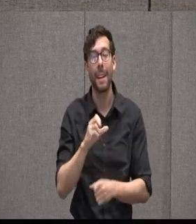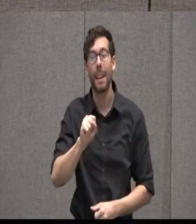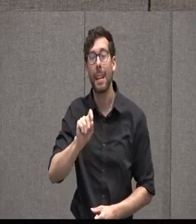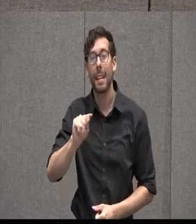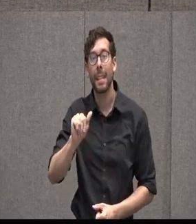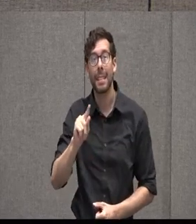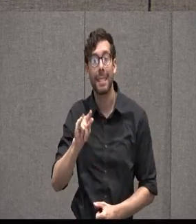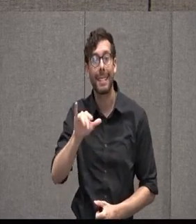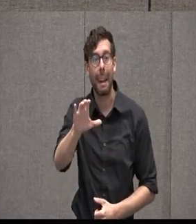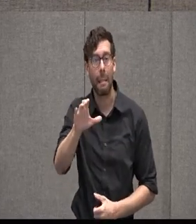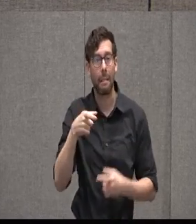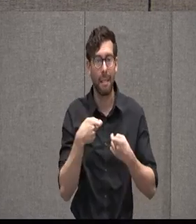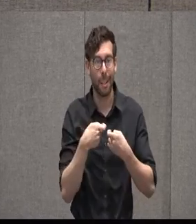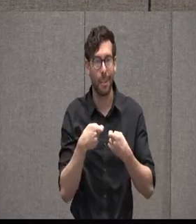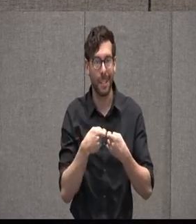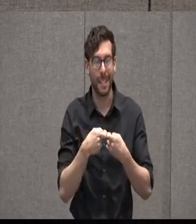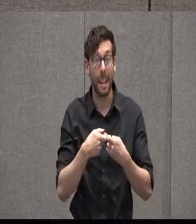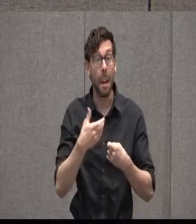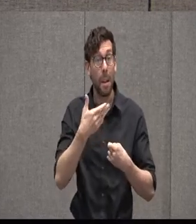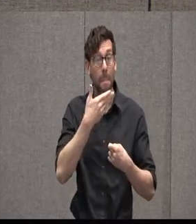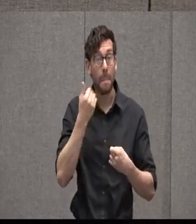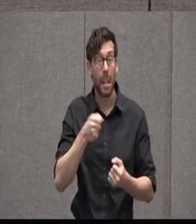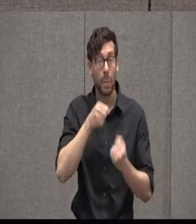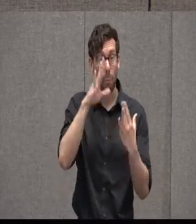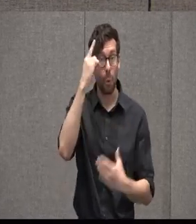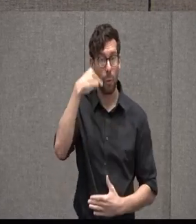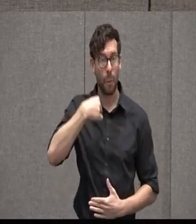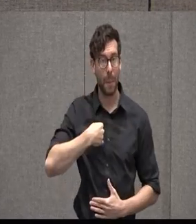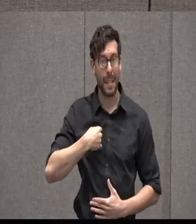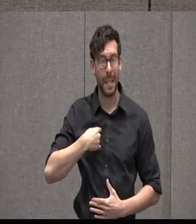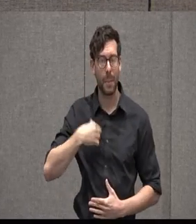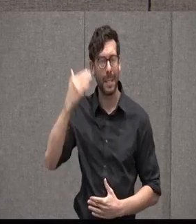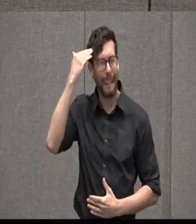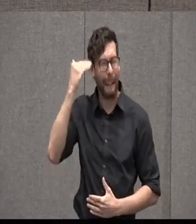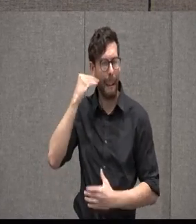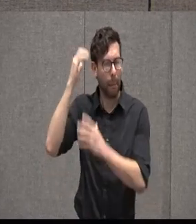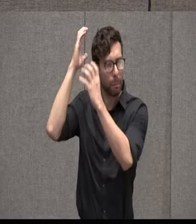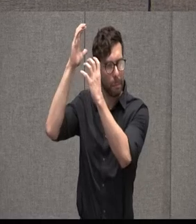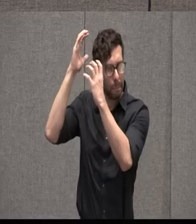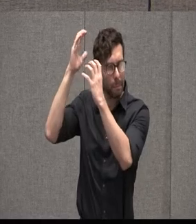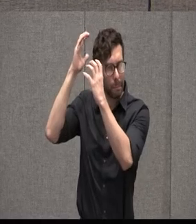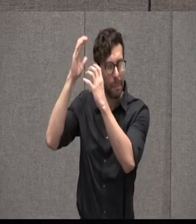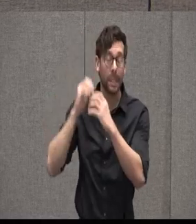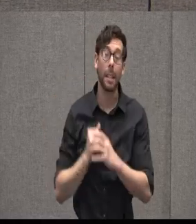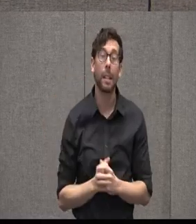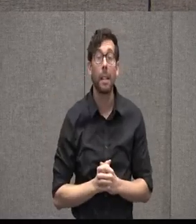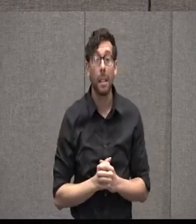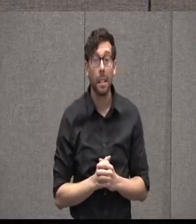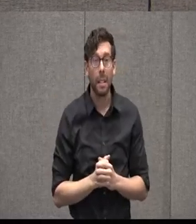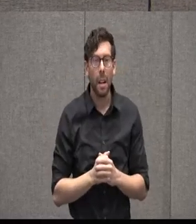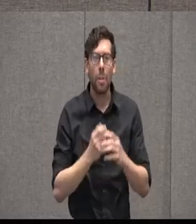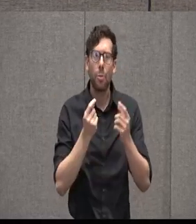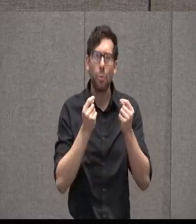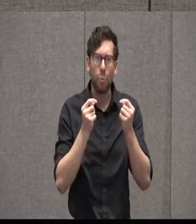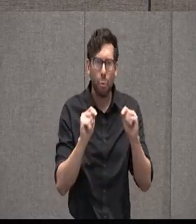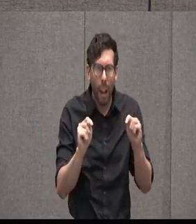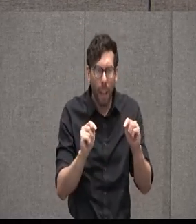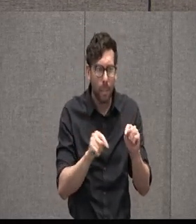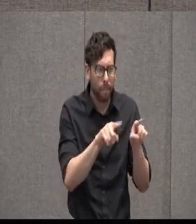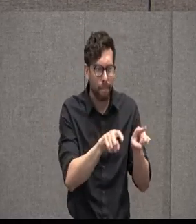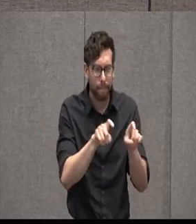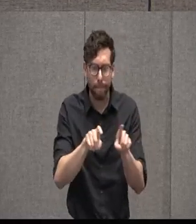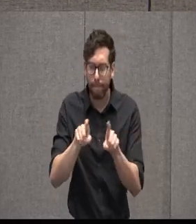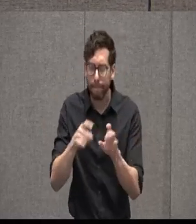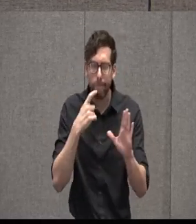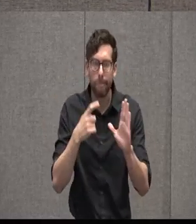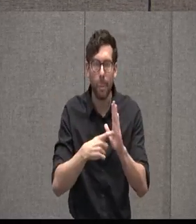it on my head is the best way. And see how you can explore other forces besides the ones that we do with our body,